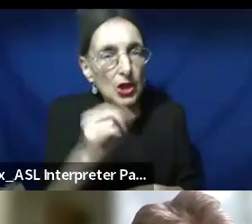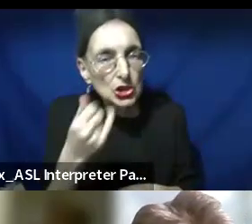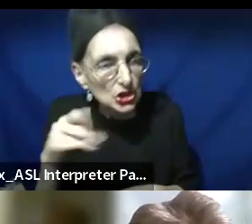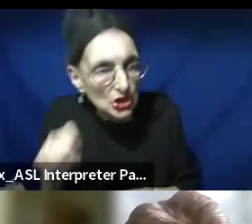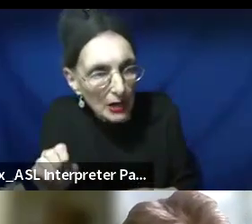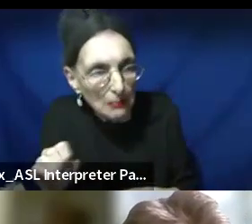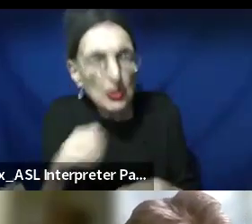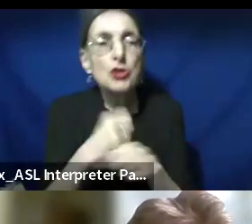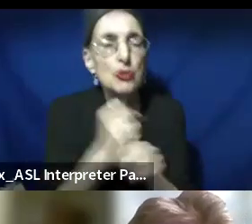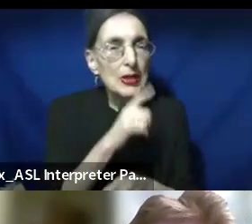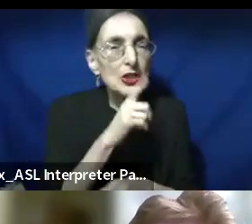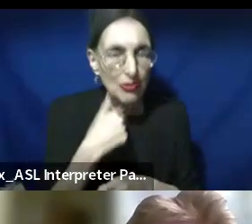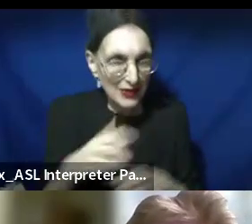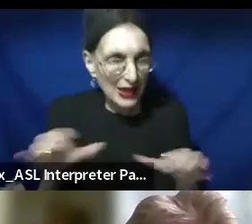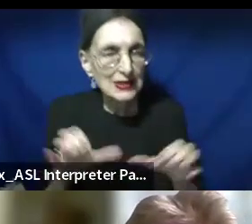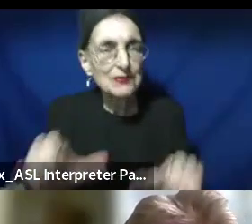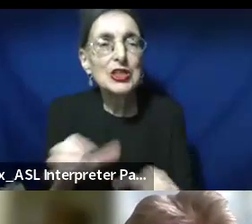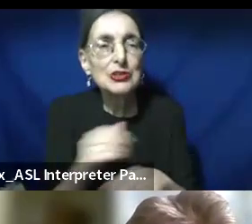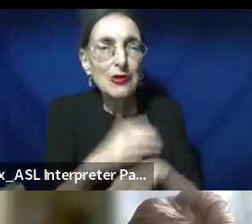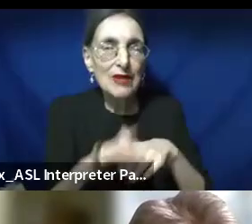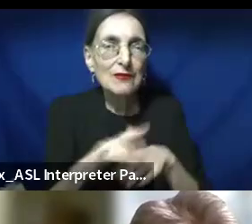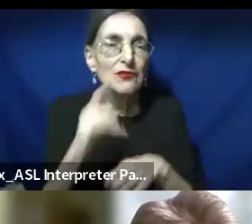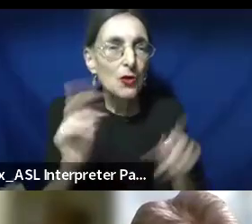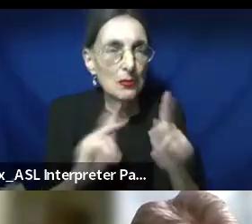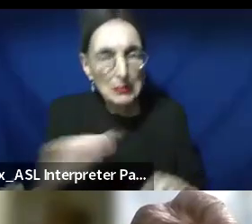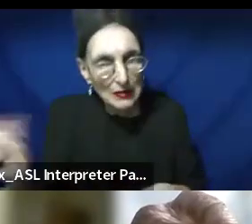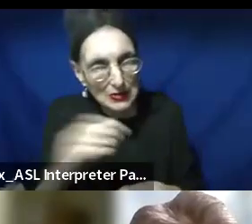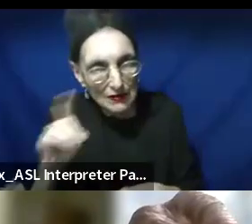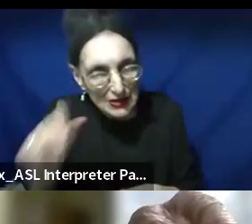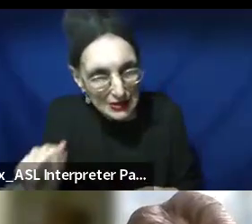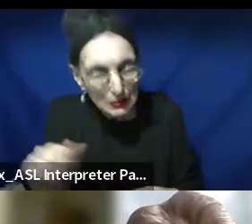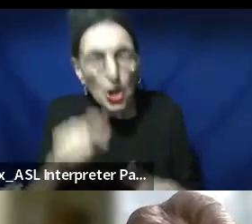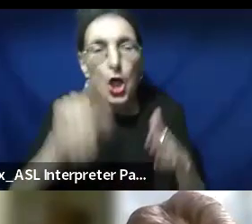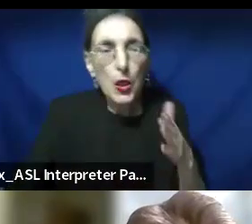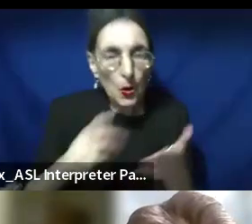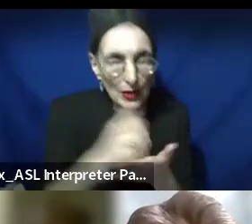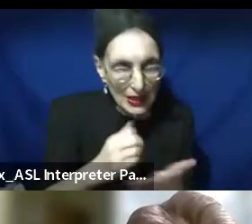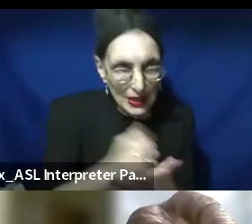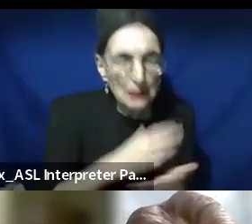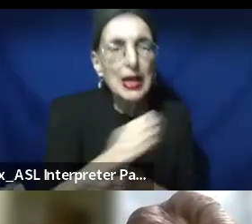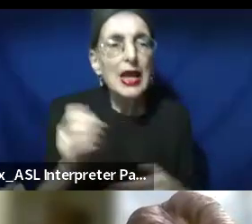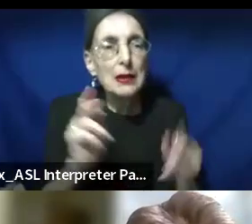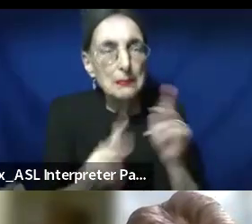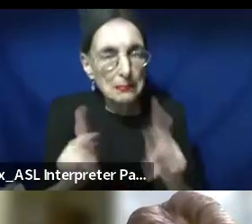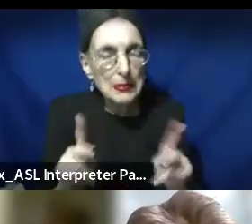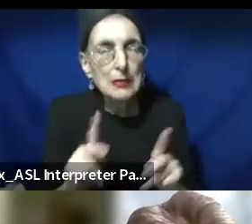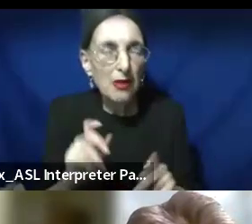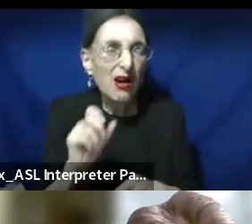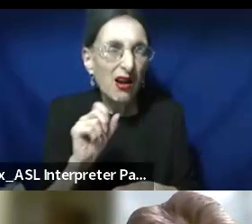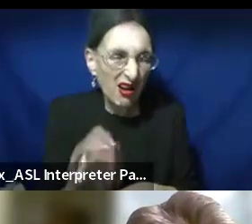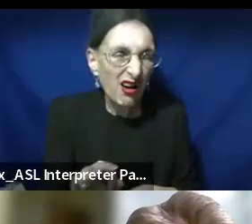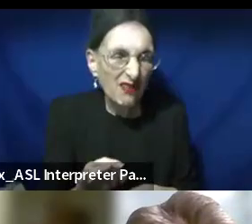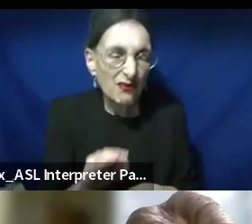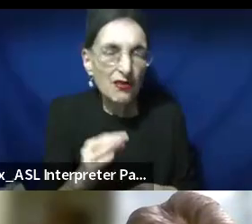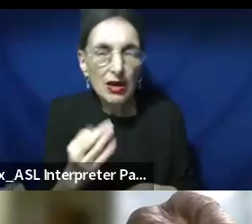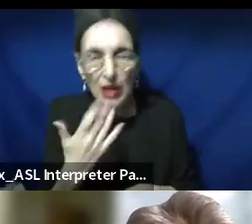those activities are available to people living with disabilities, low-income residents, and communities of color. I want to mention that